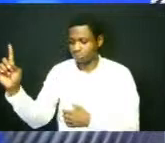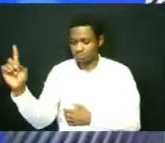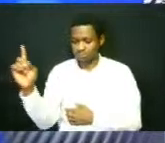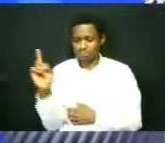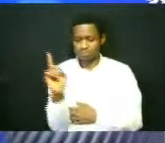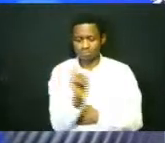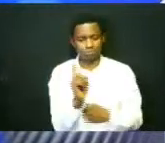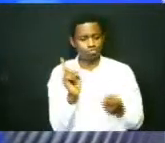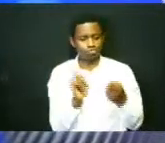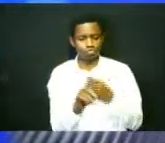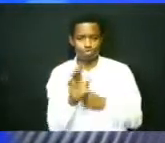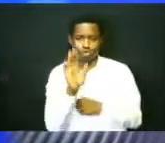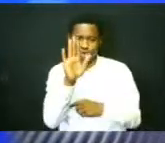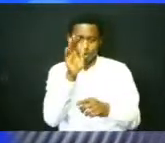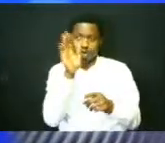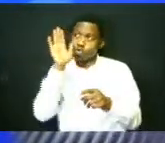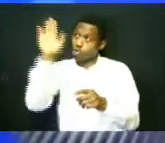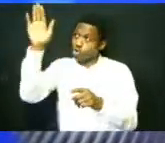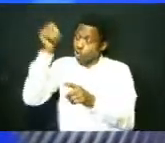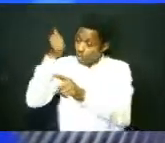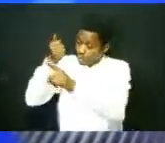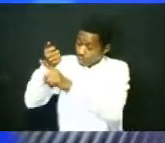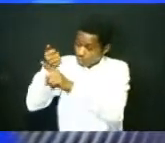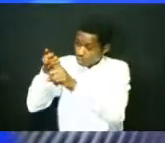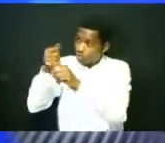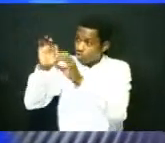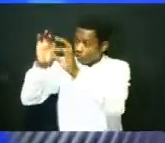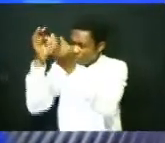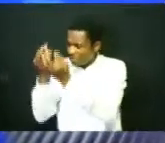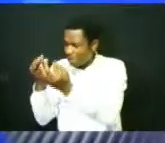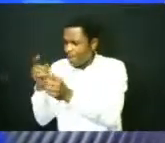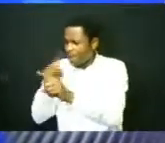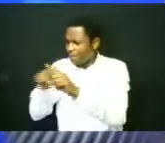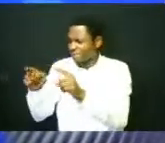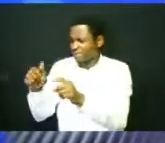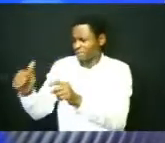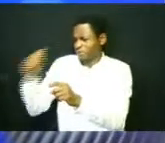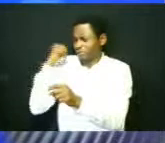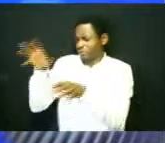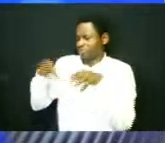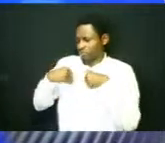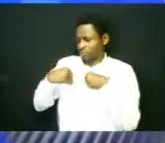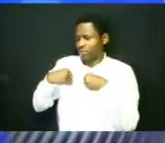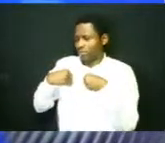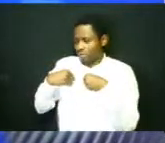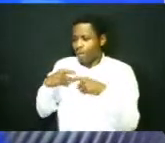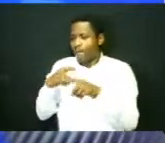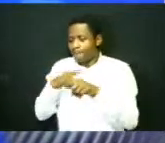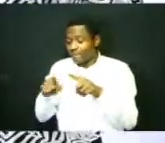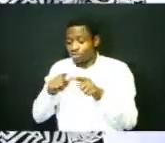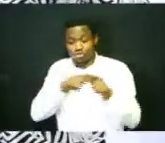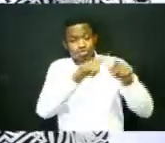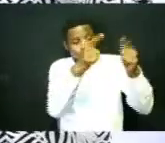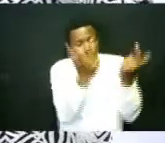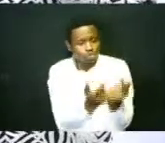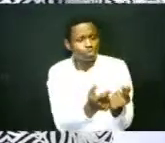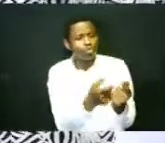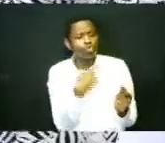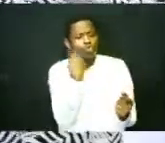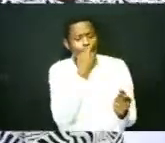him. But those who receive him, he gave them power to become his children.